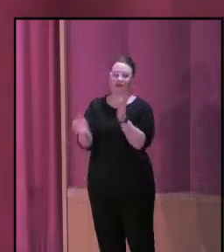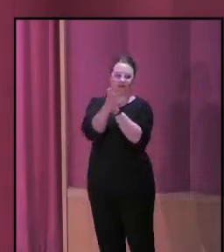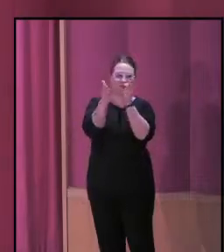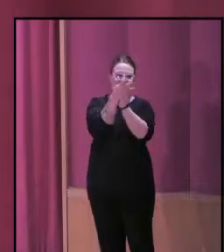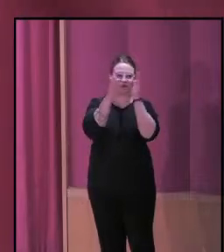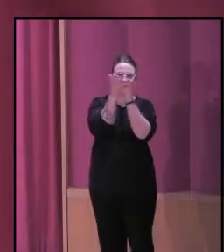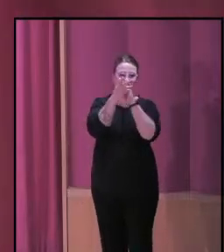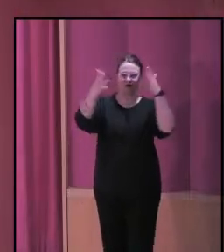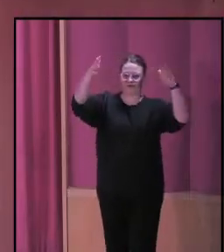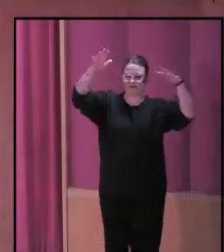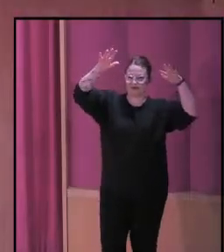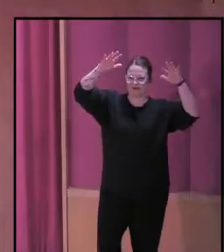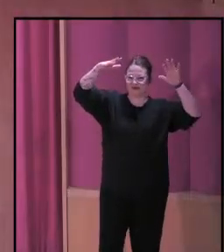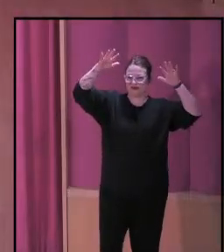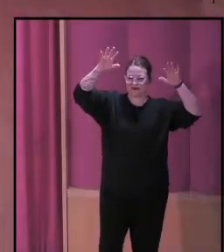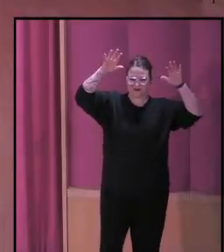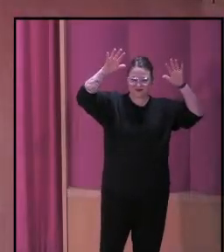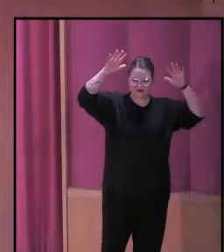We did it!